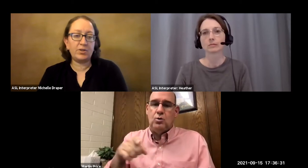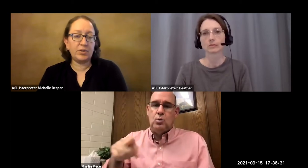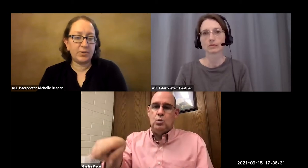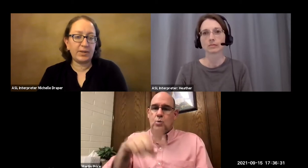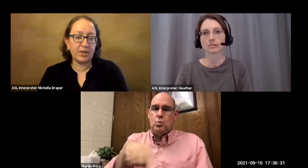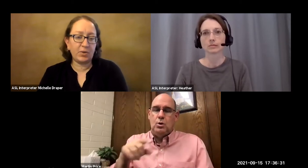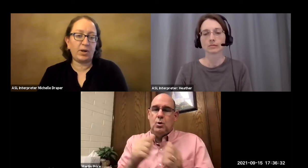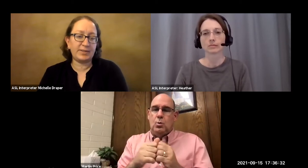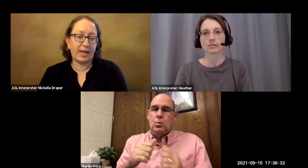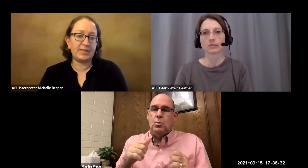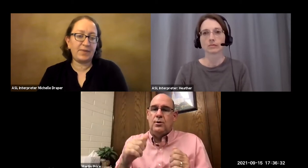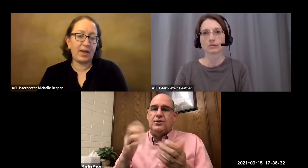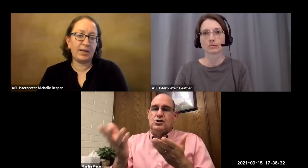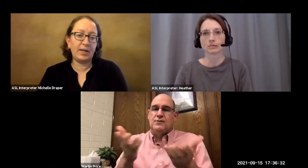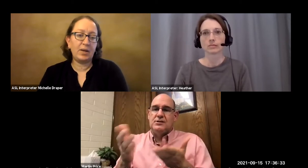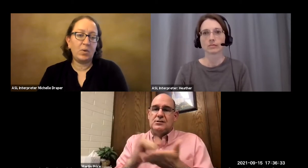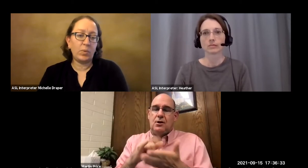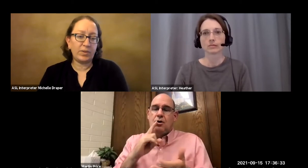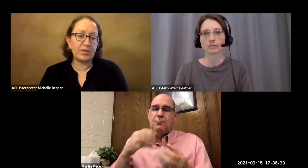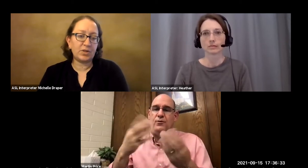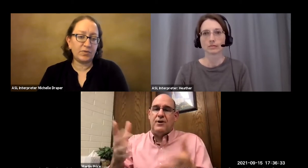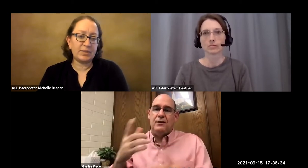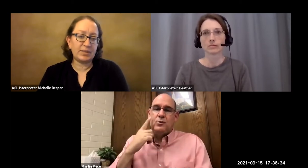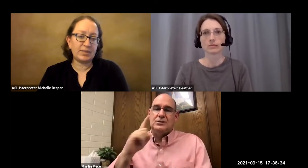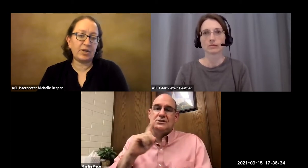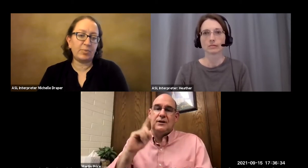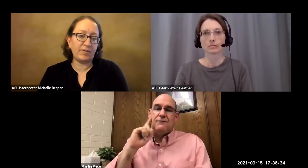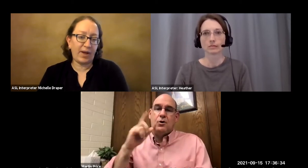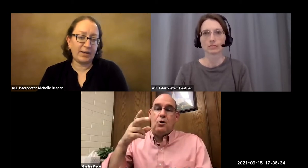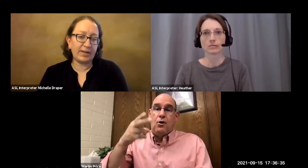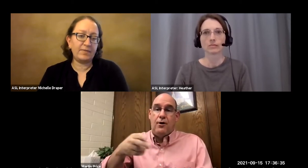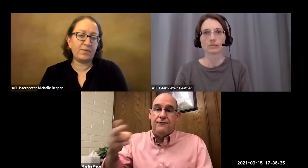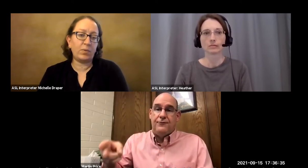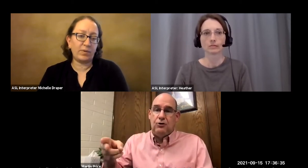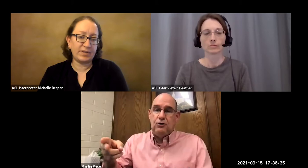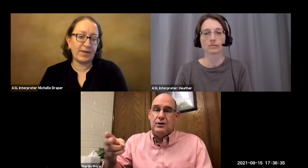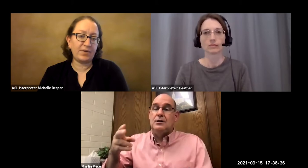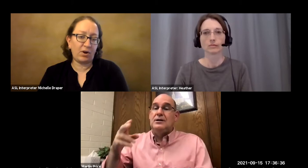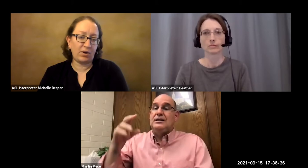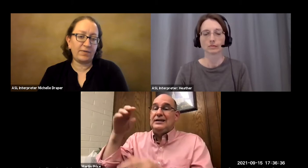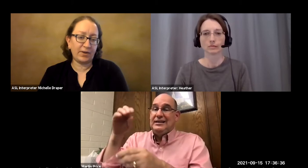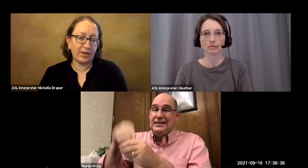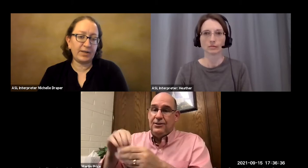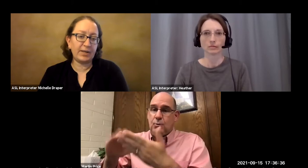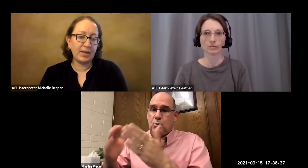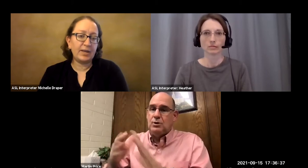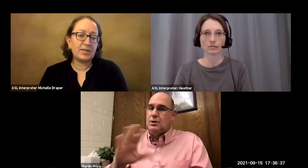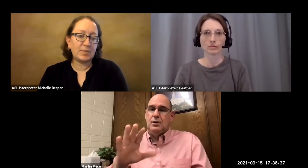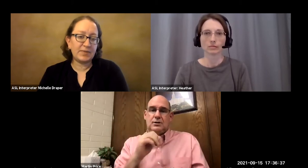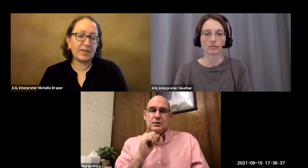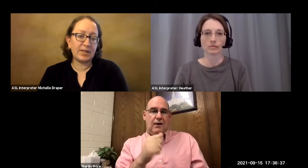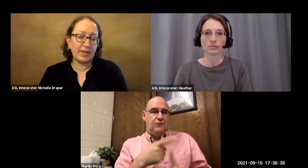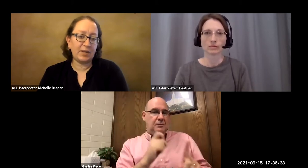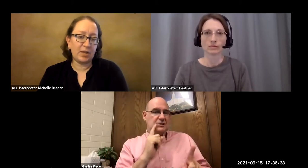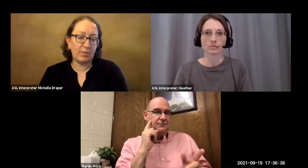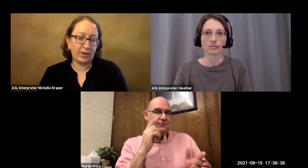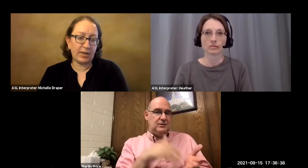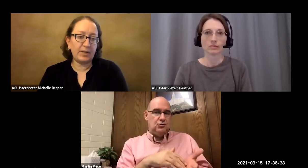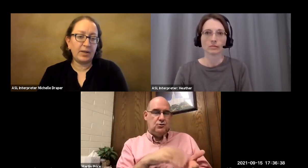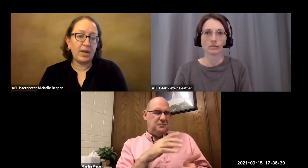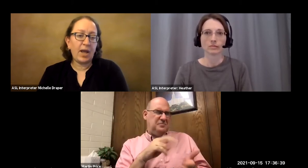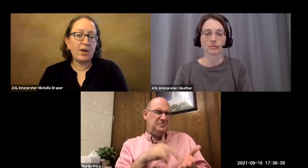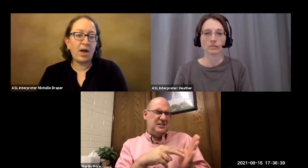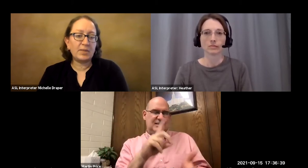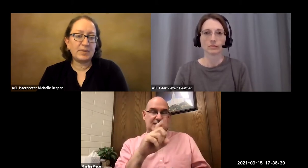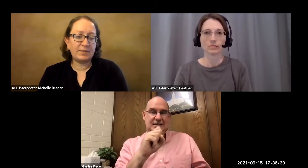degree do you think that you are satisfied with the services that are provided for the deaf and hard of hearing, specifically in the